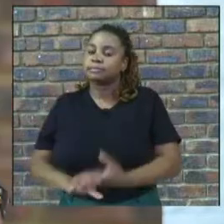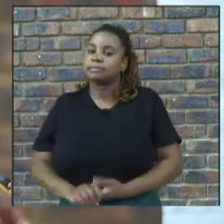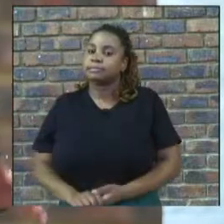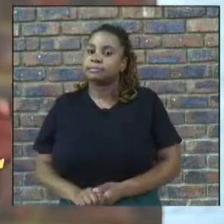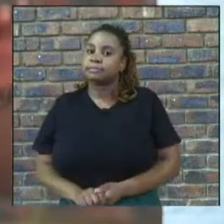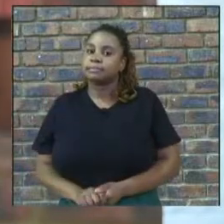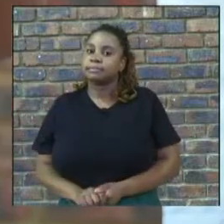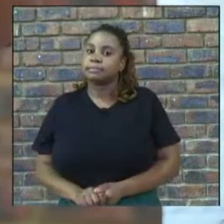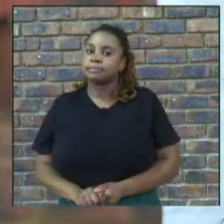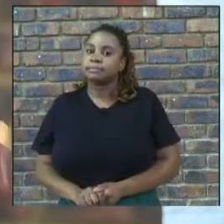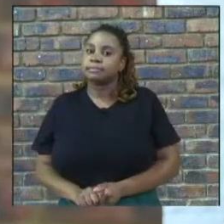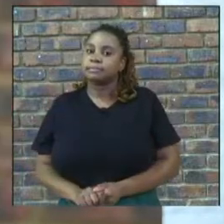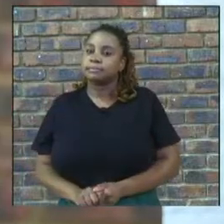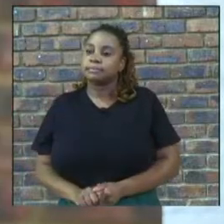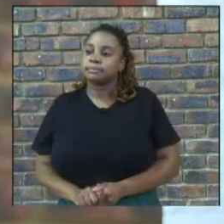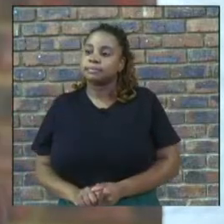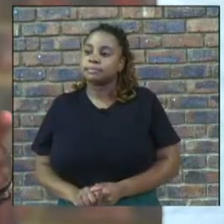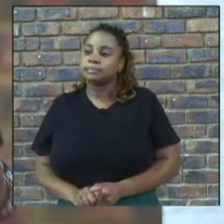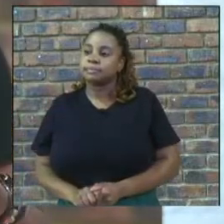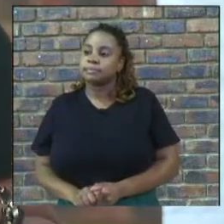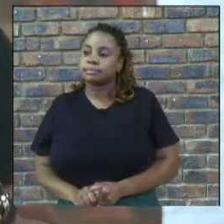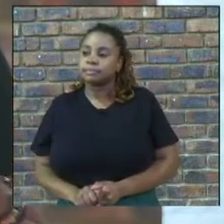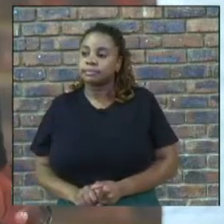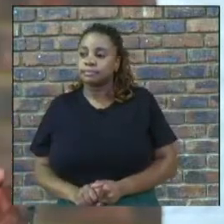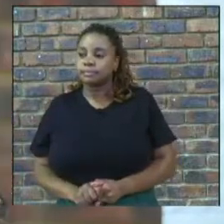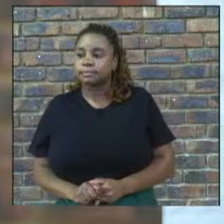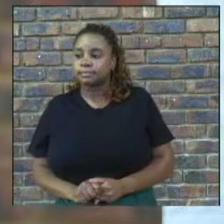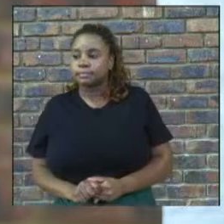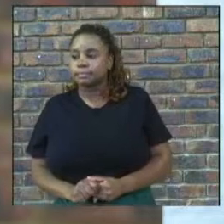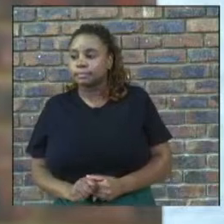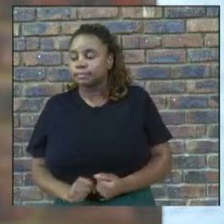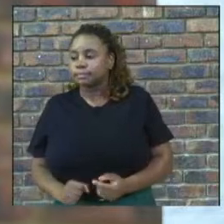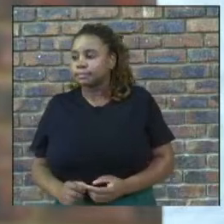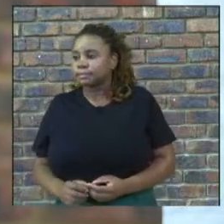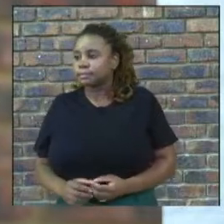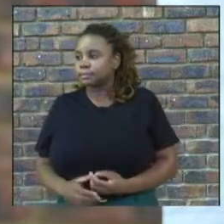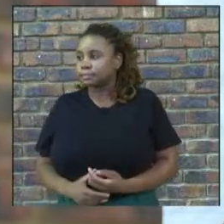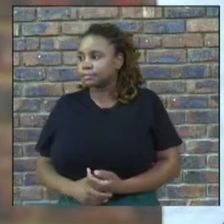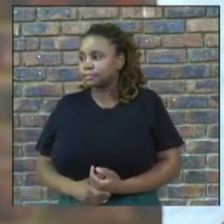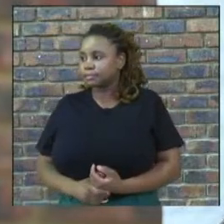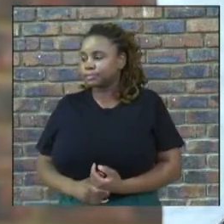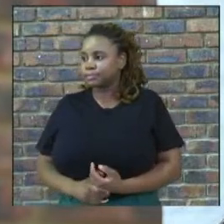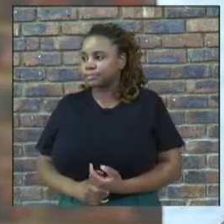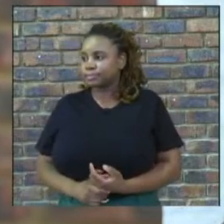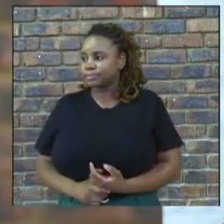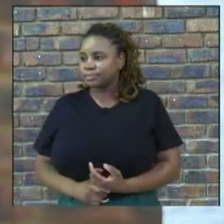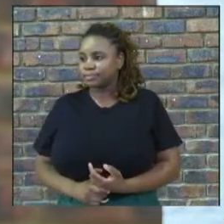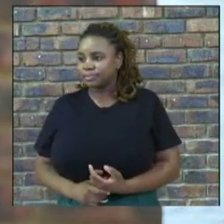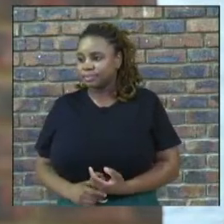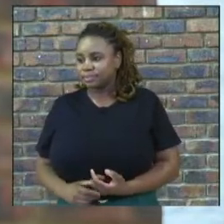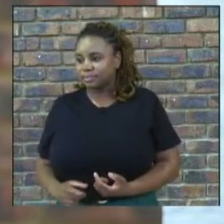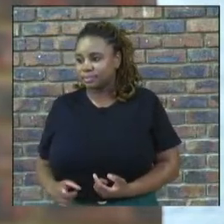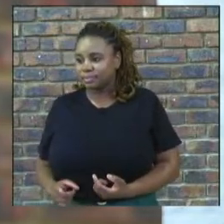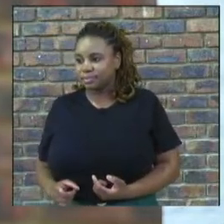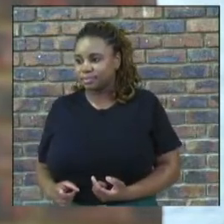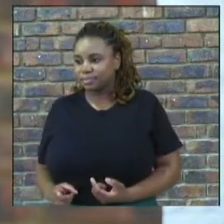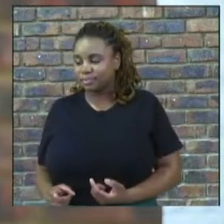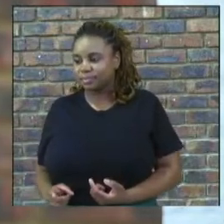Melena Wile Mole wa Lotsa Valentine. Again, Rayman,